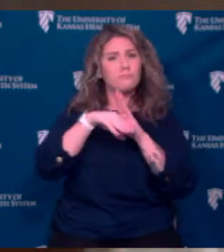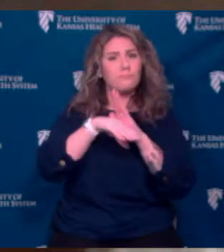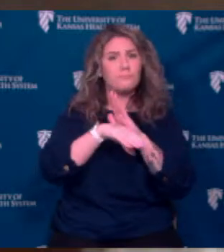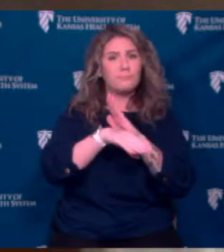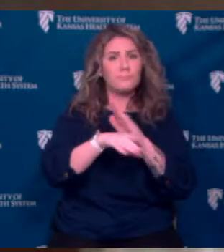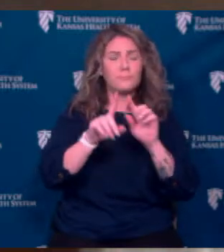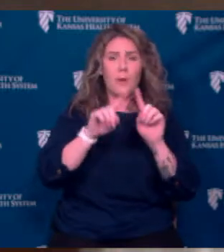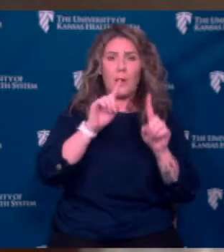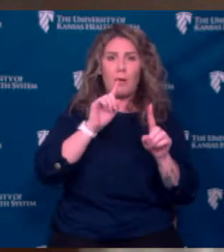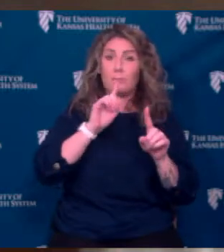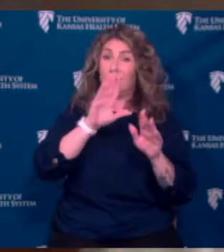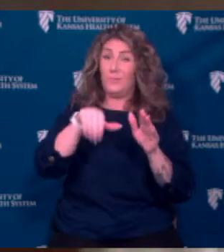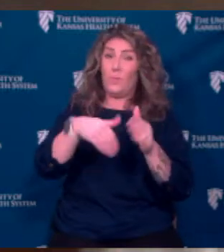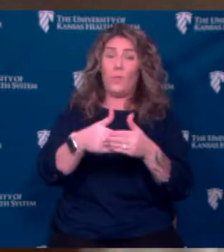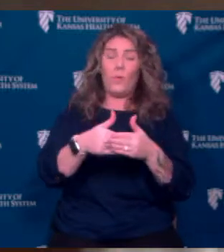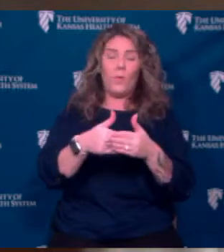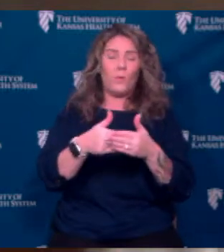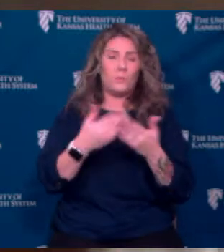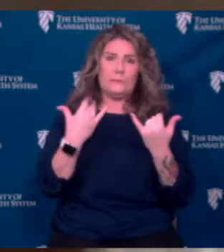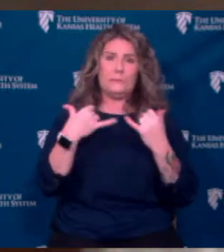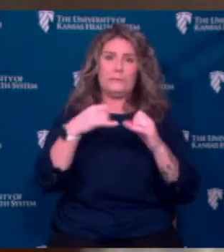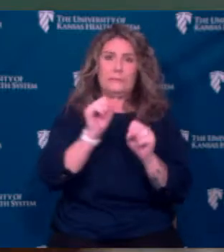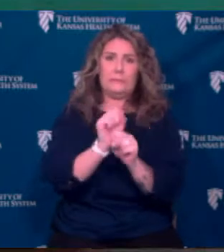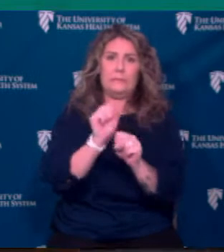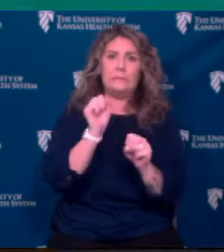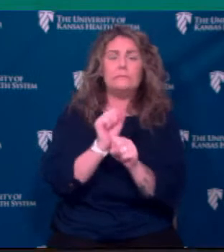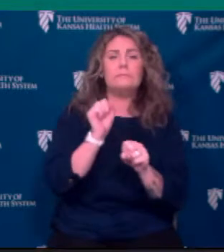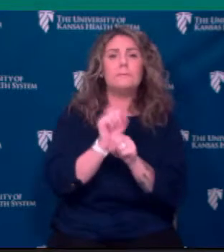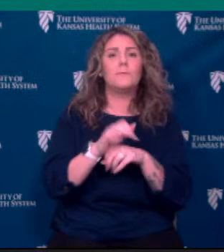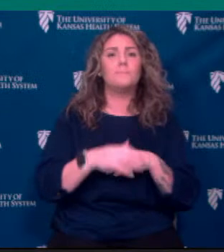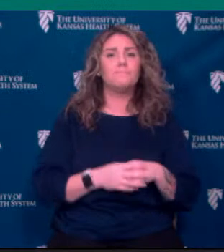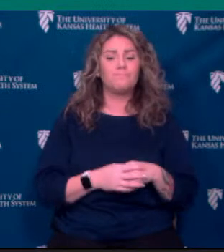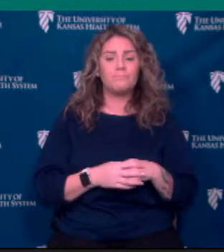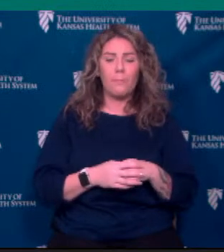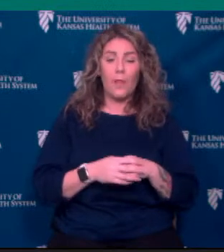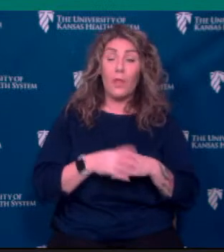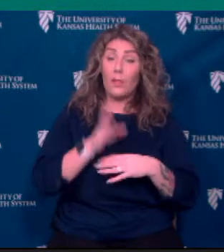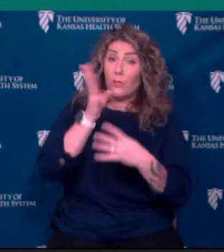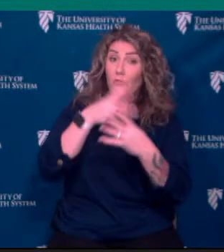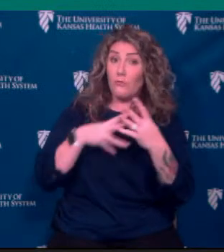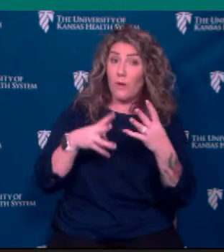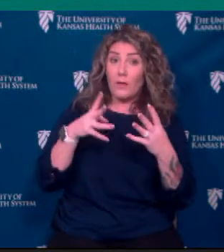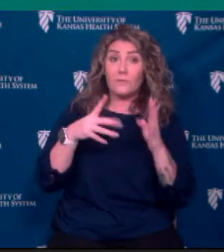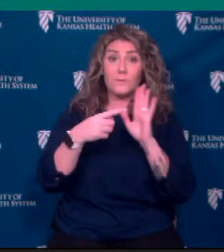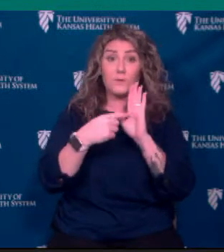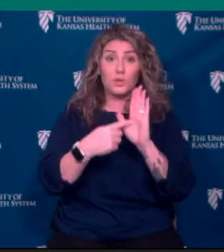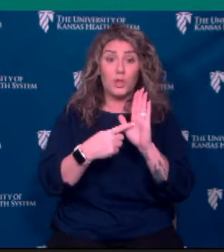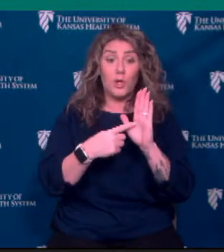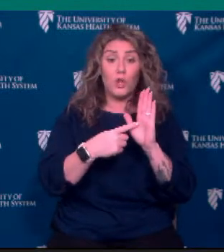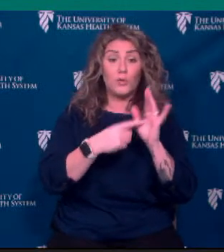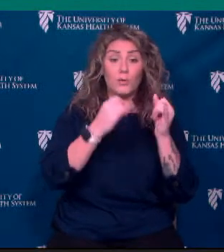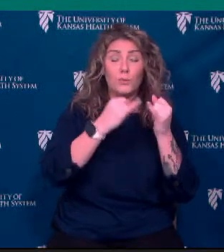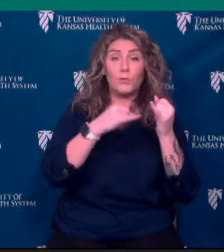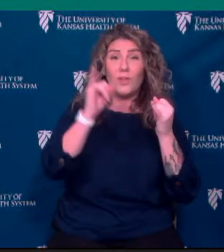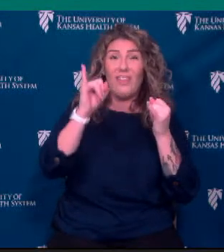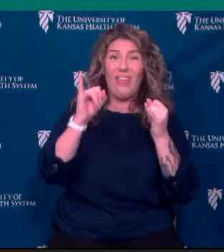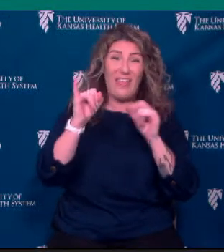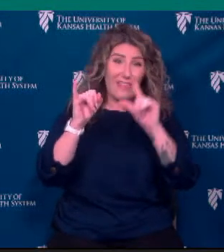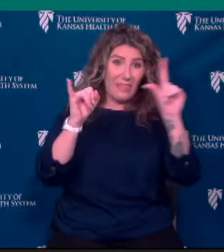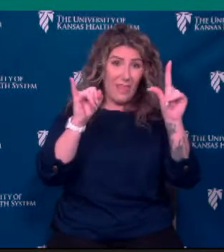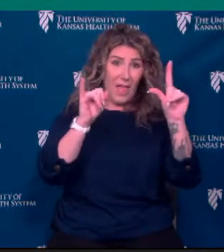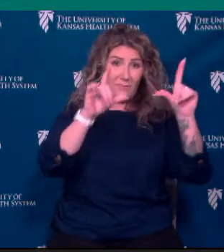know that the job is still tough. So if we could go to the graphic, I'll show you the curve on the upper left, one we're used